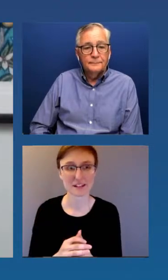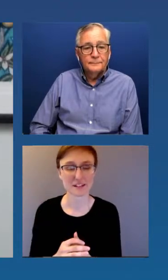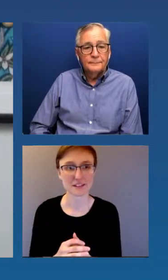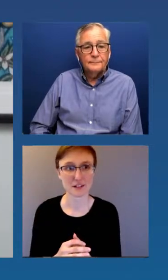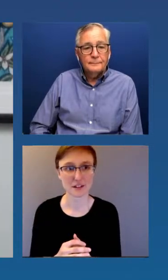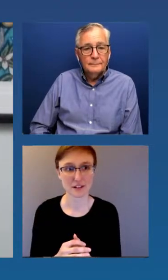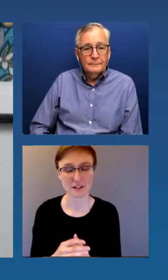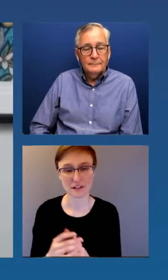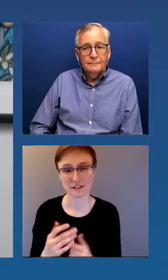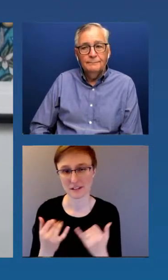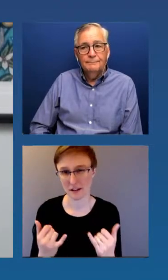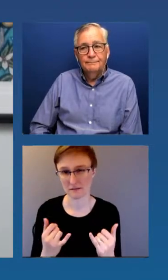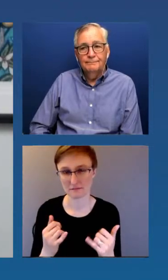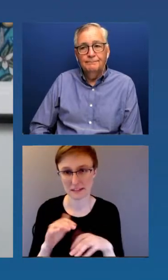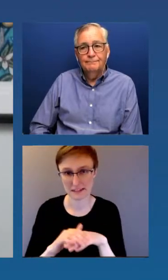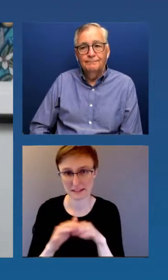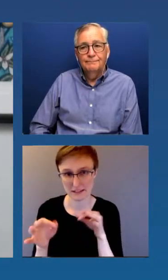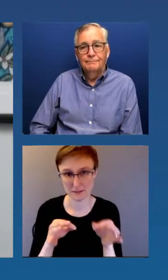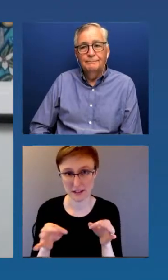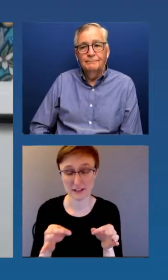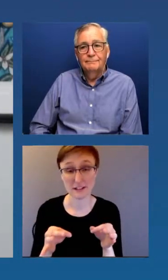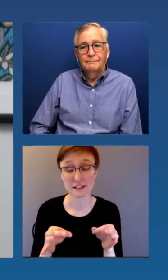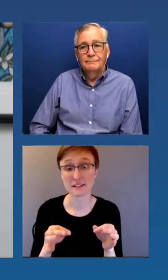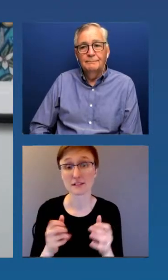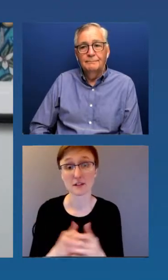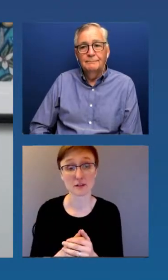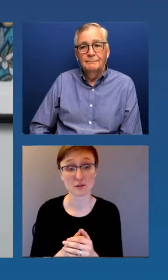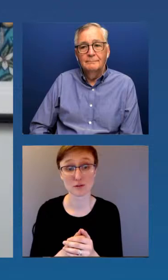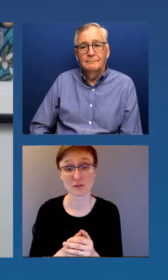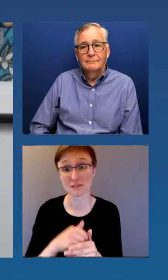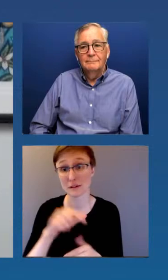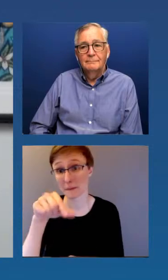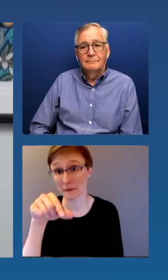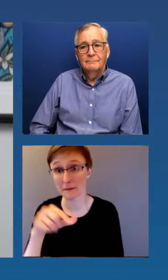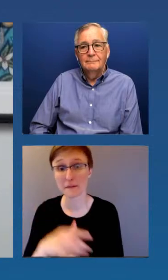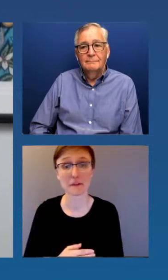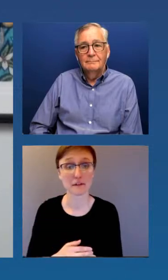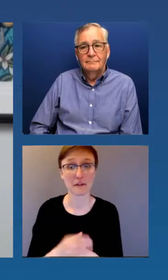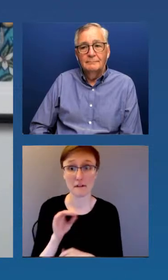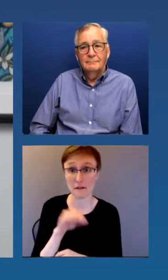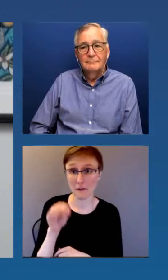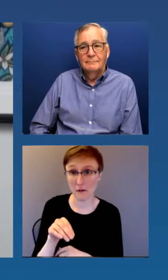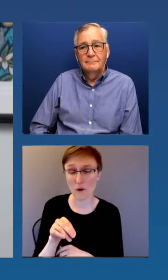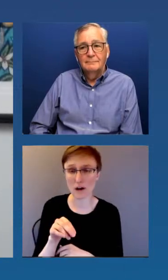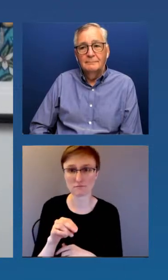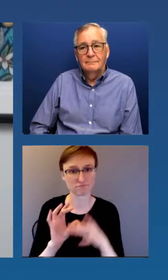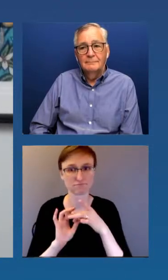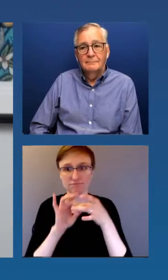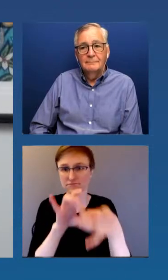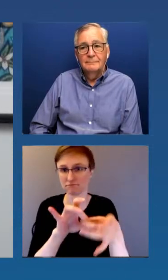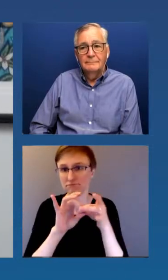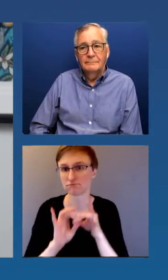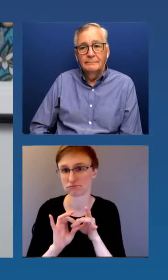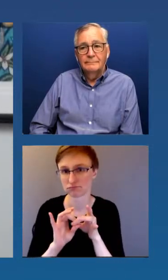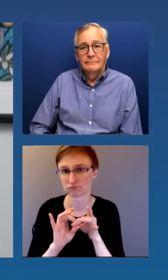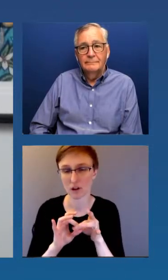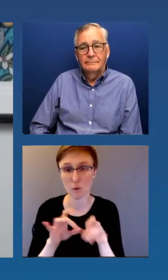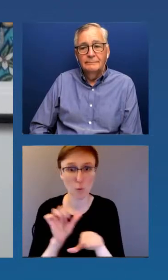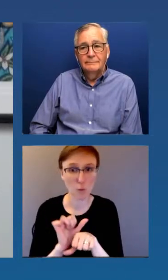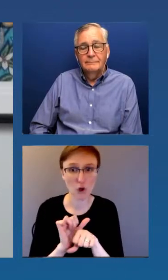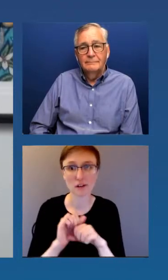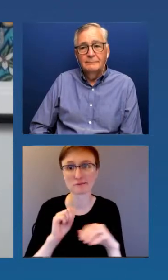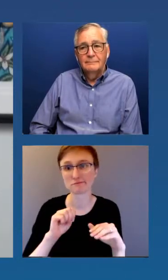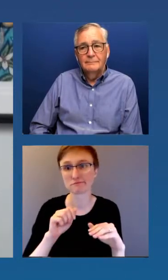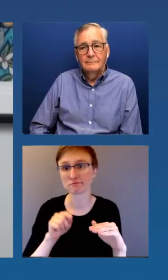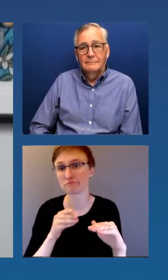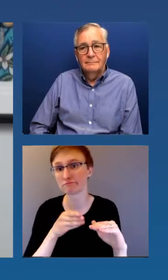one population. On both sides of the river, we're connected by work, we're connected by social relationships. And so what we've seen in the